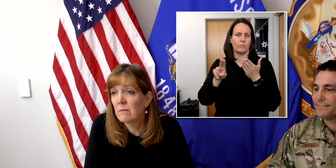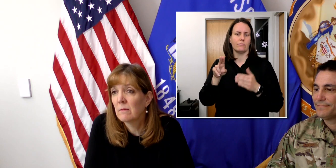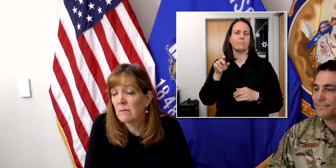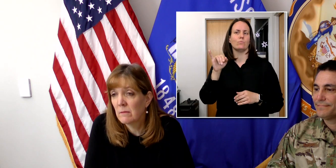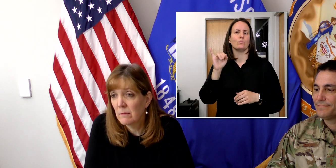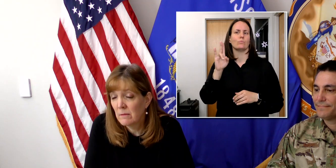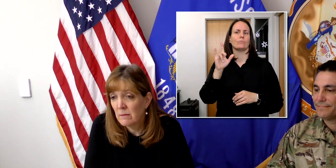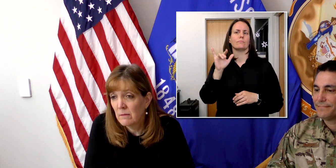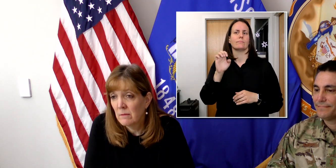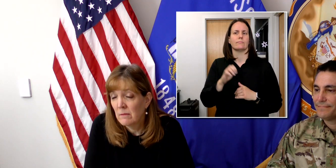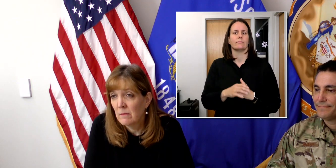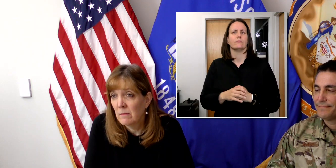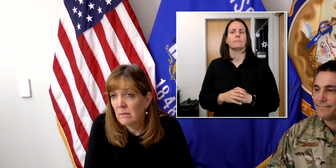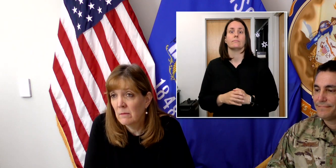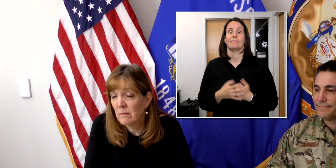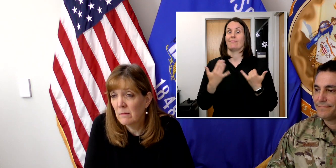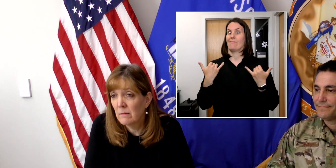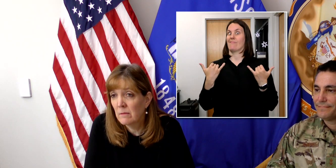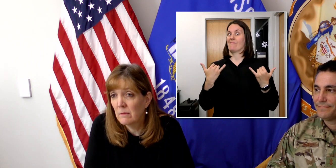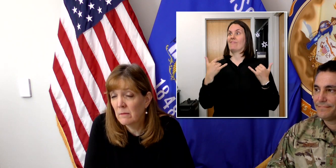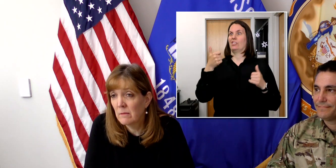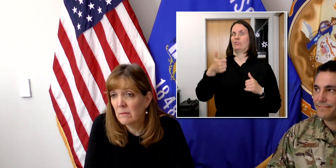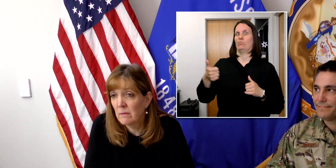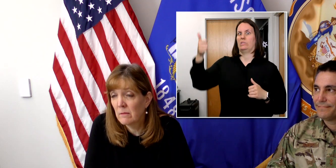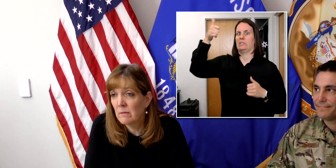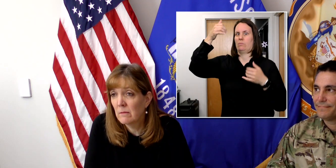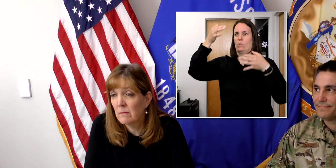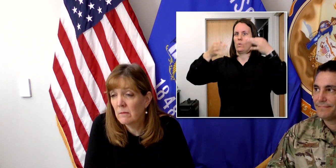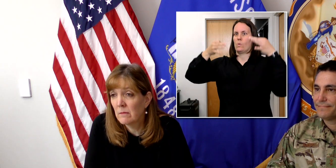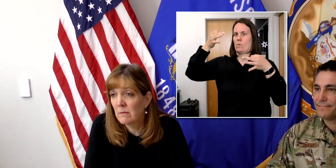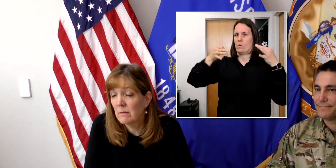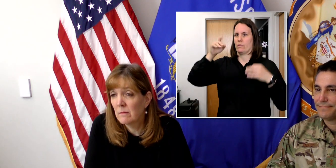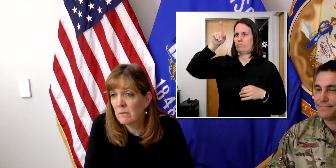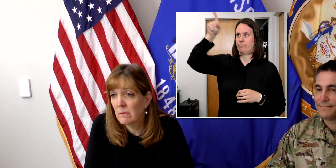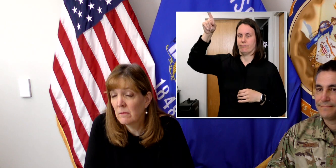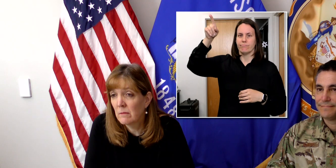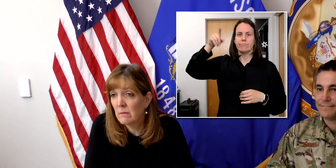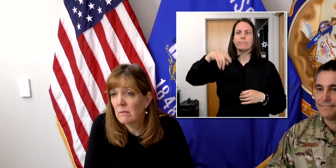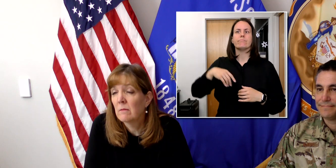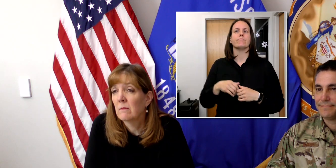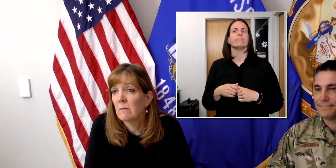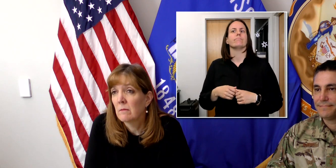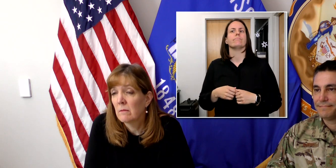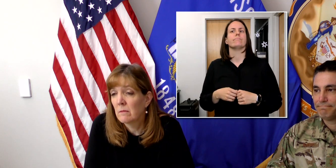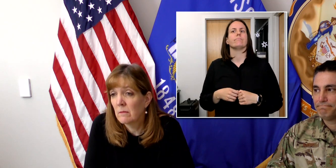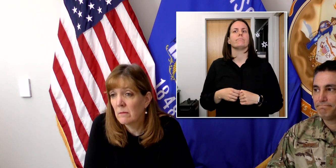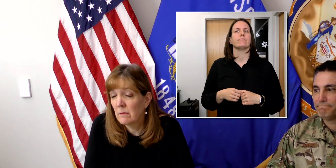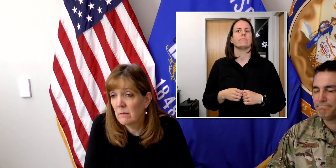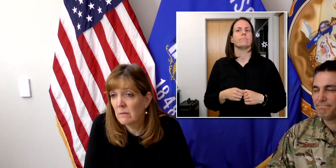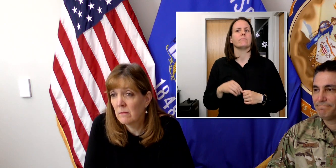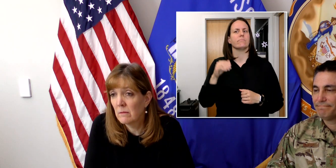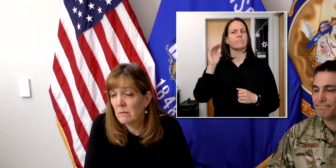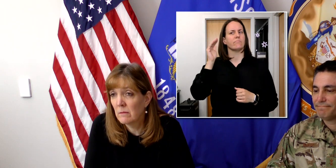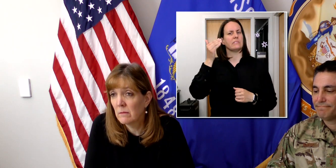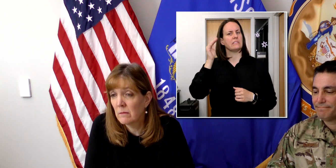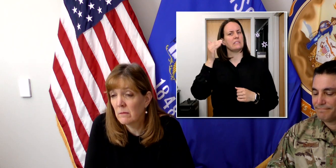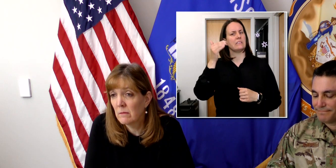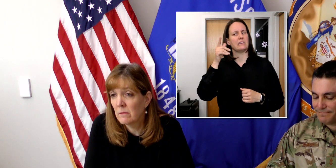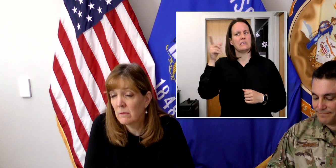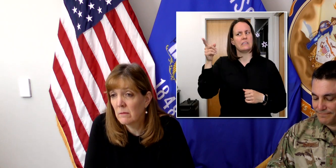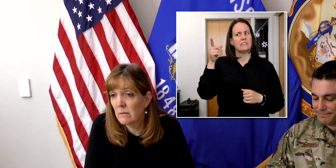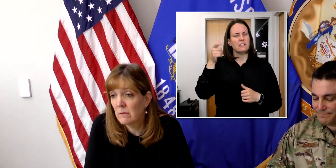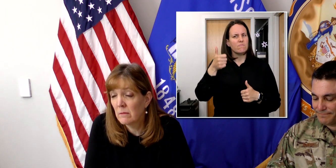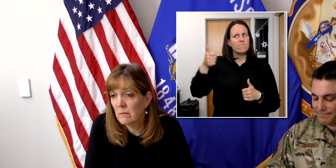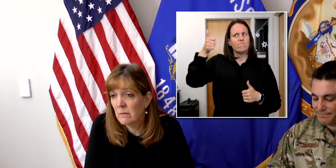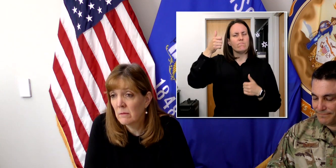hearing, the justices expressed a lot of skepticism with the Safer at Home order. First, what's your reaction